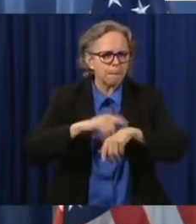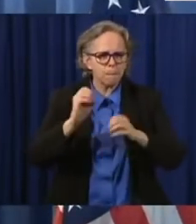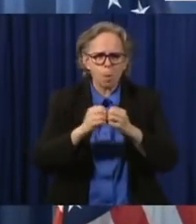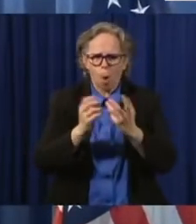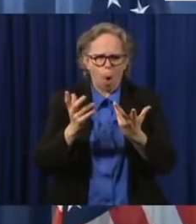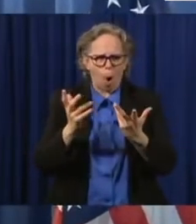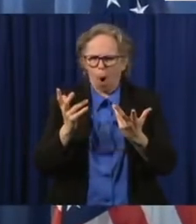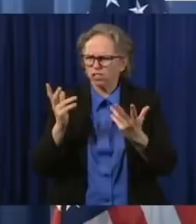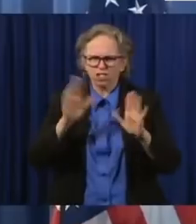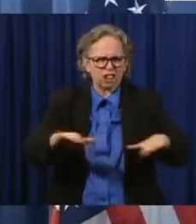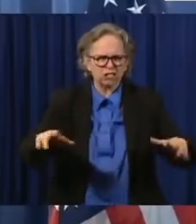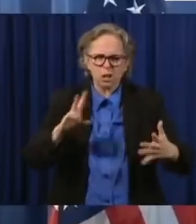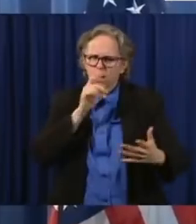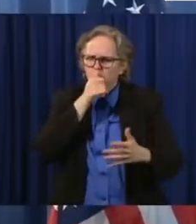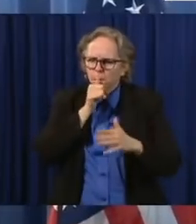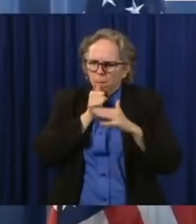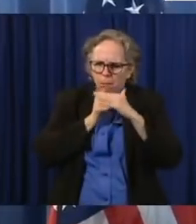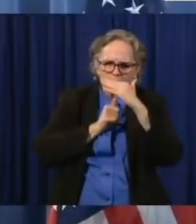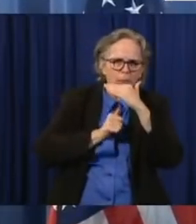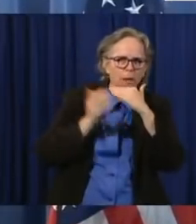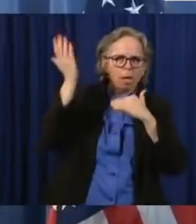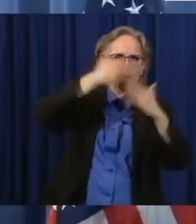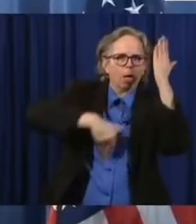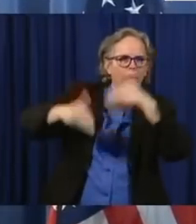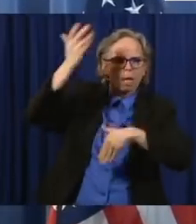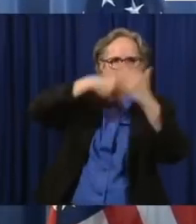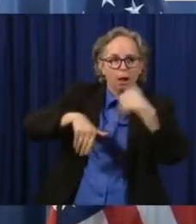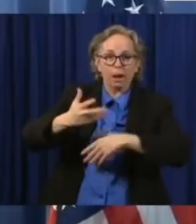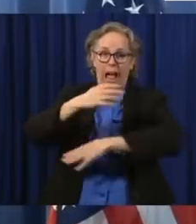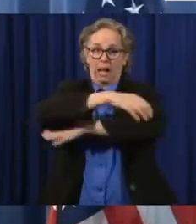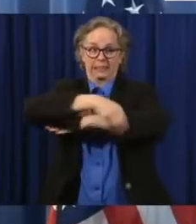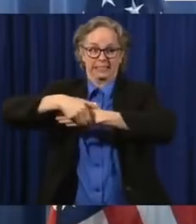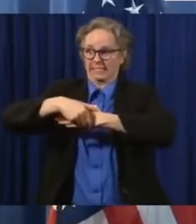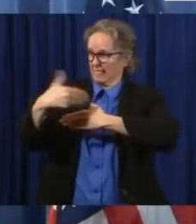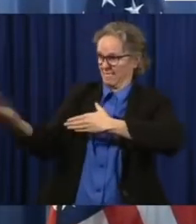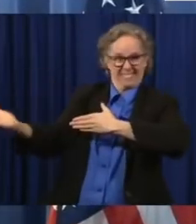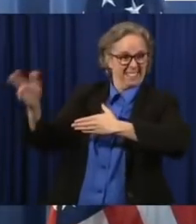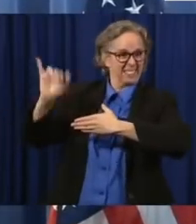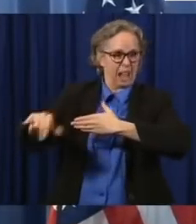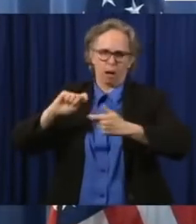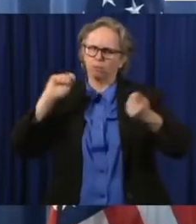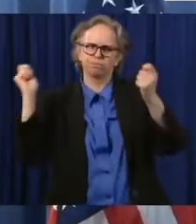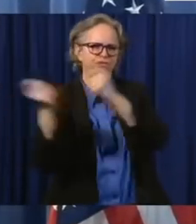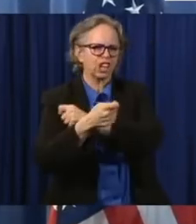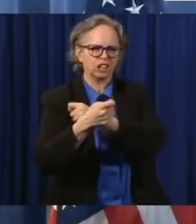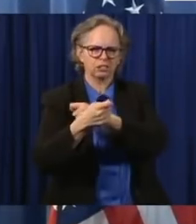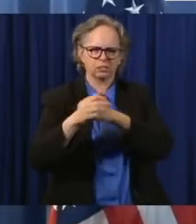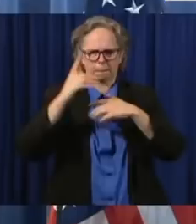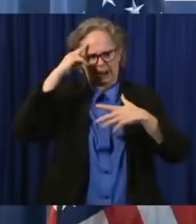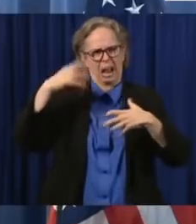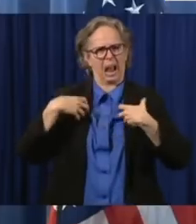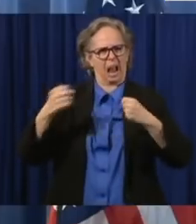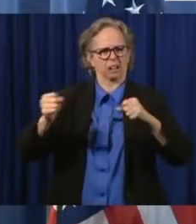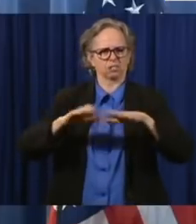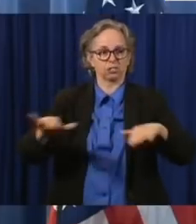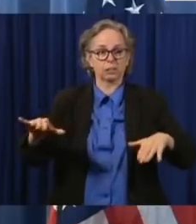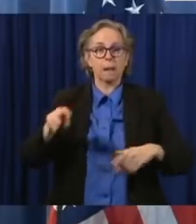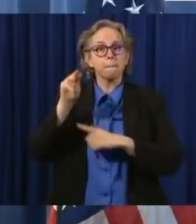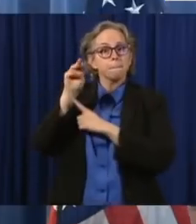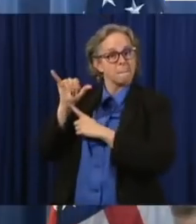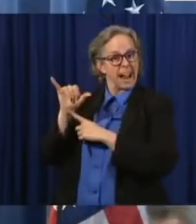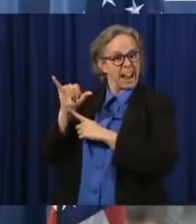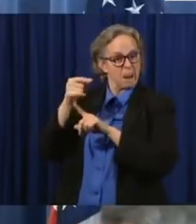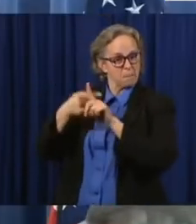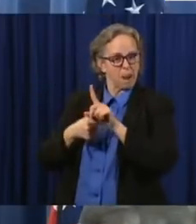Our Sleeves, the movement to transform children's mental health is here to help. May is Mental Health Awareness Month. This month, for